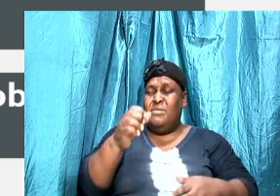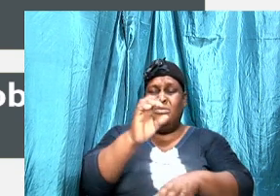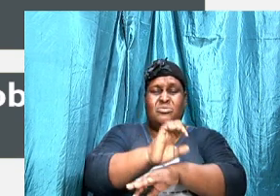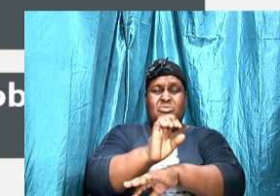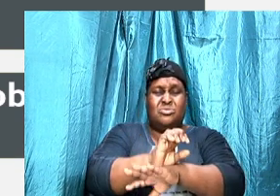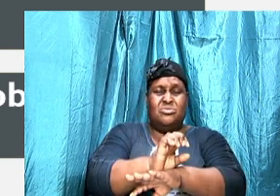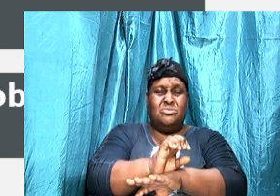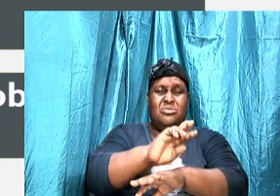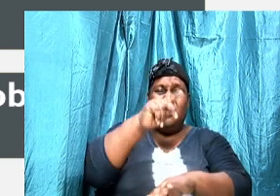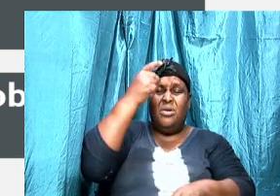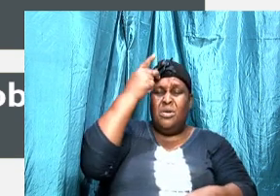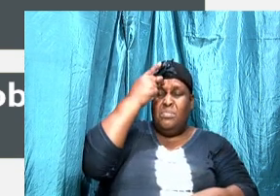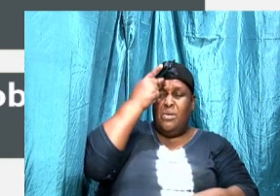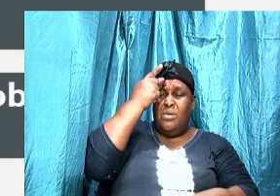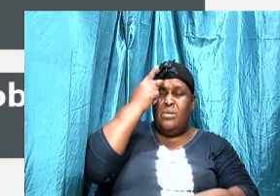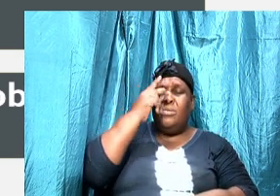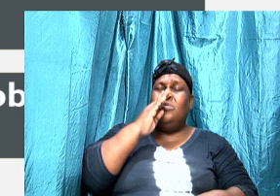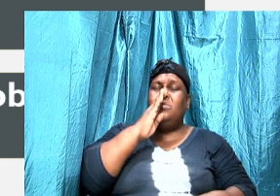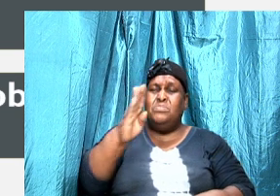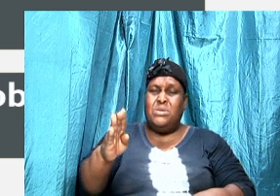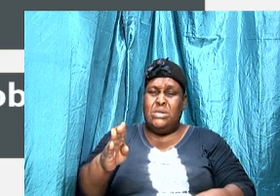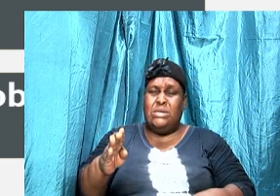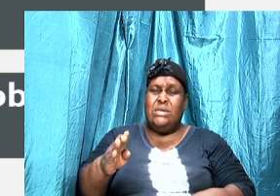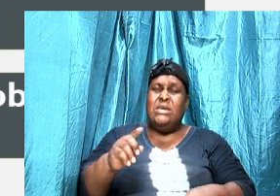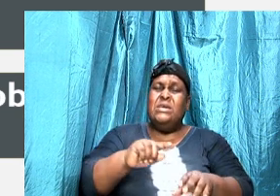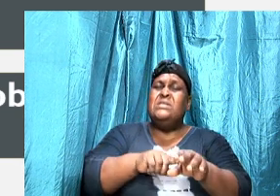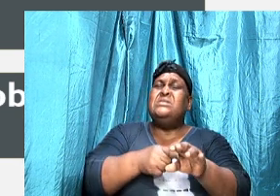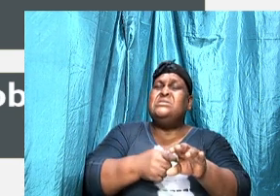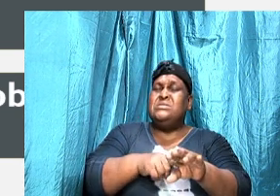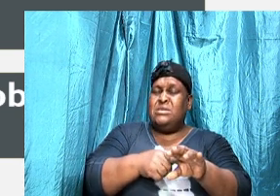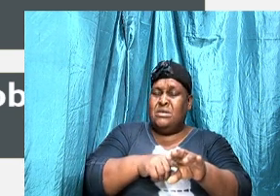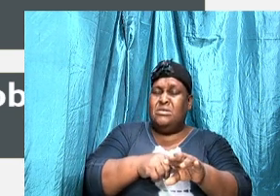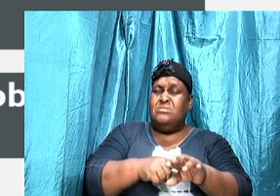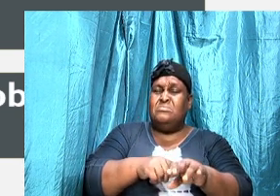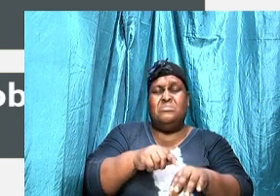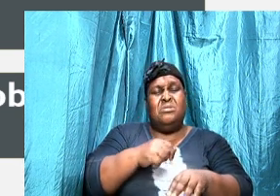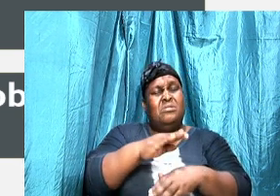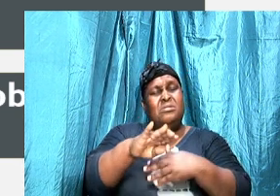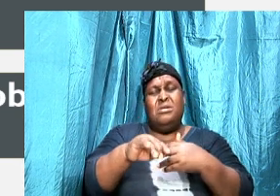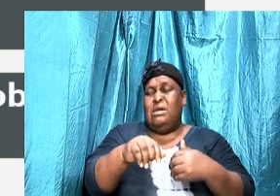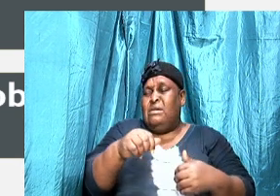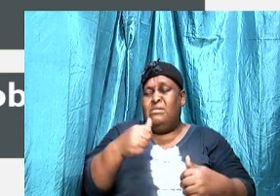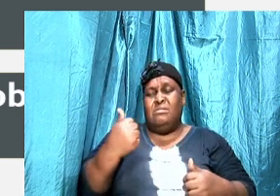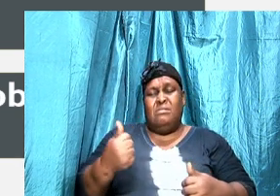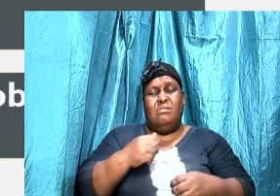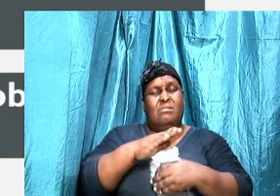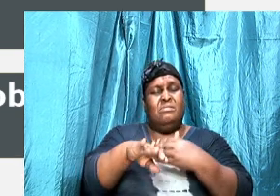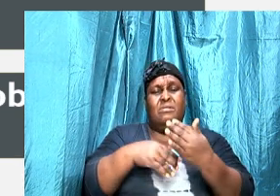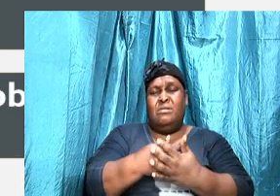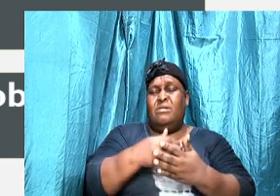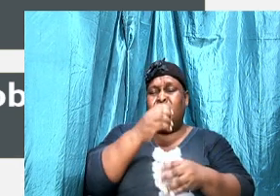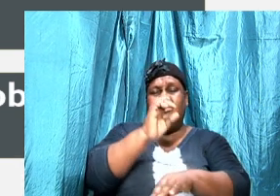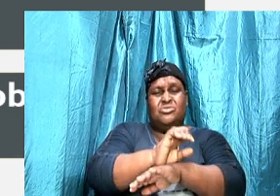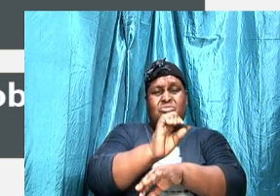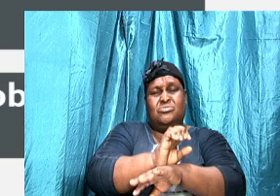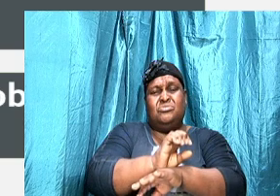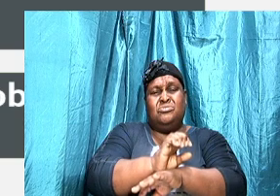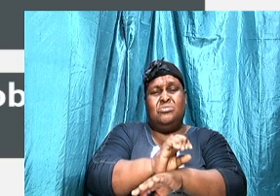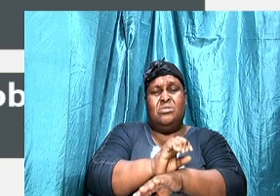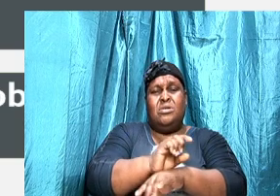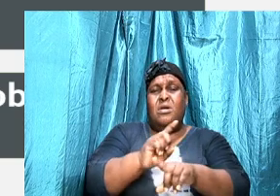be these were churches that he would have started himself. But the church of Rome wasn't started by